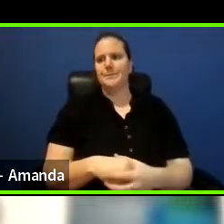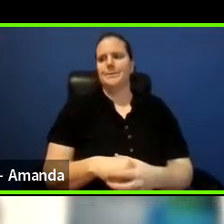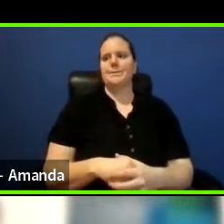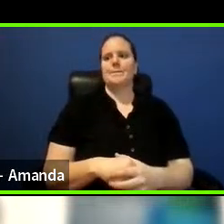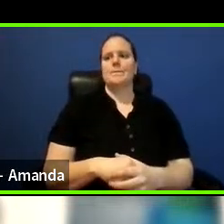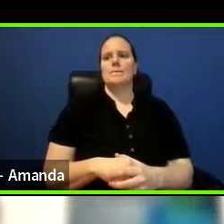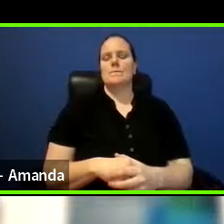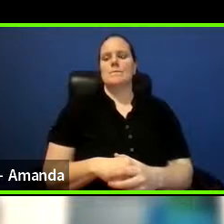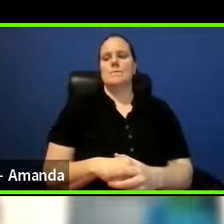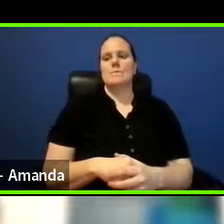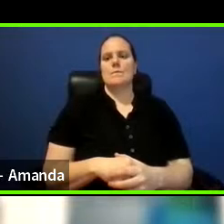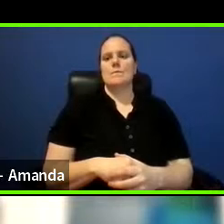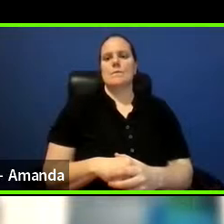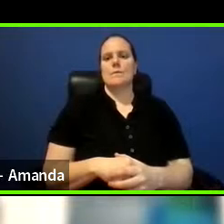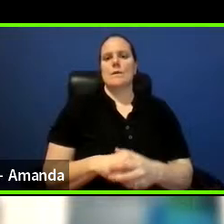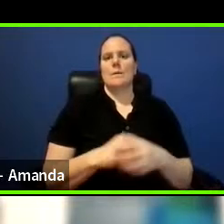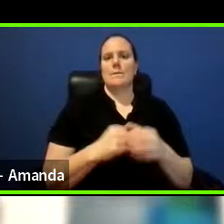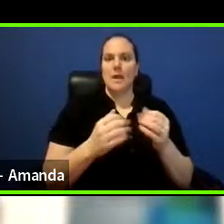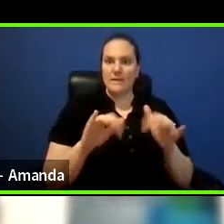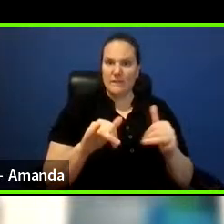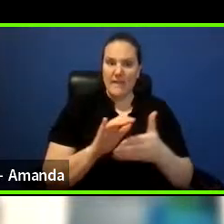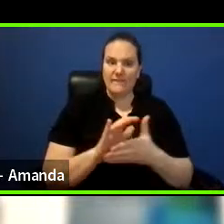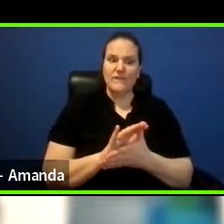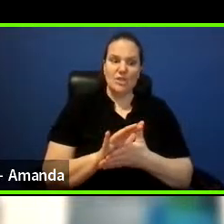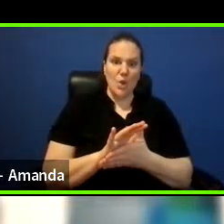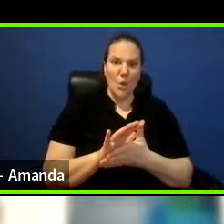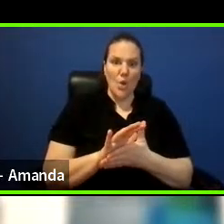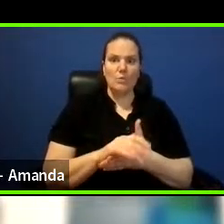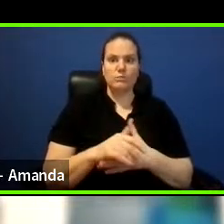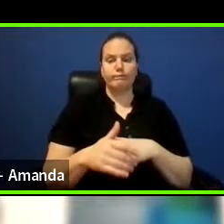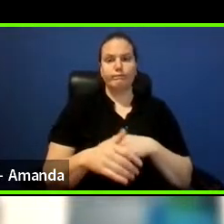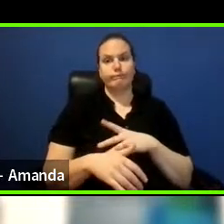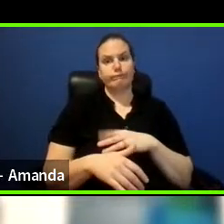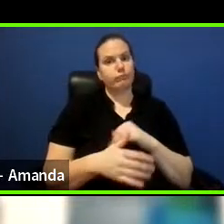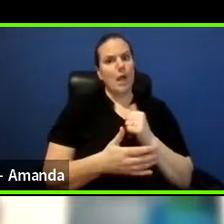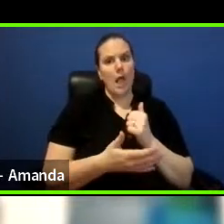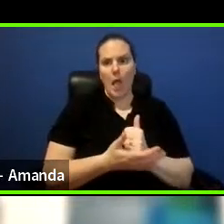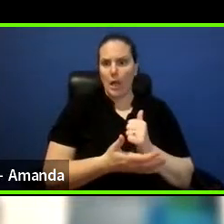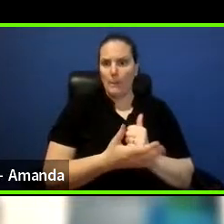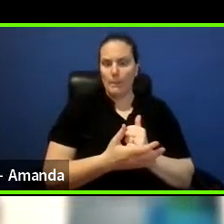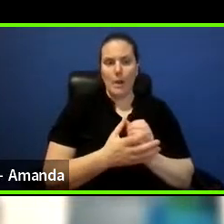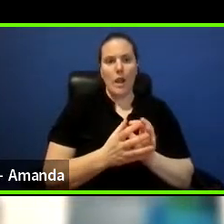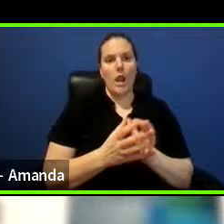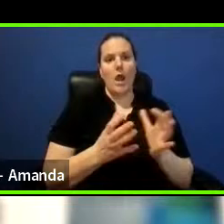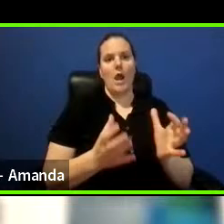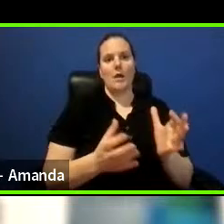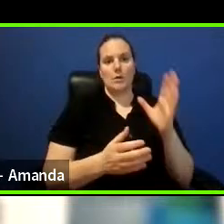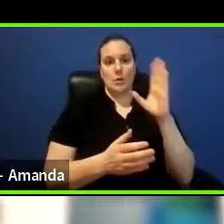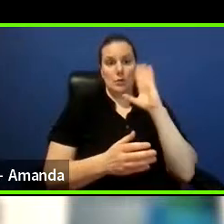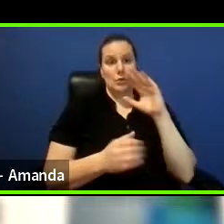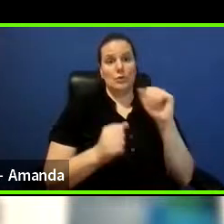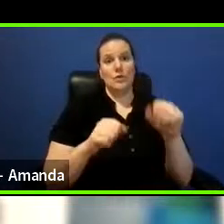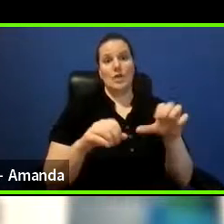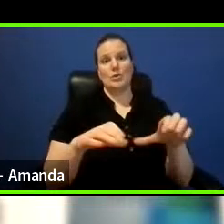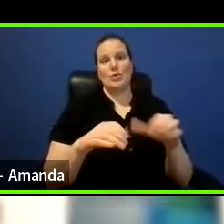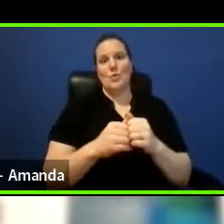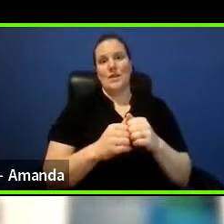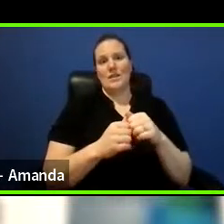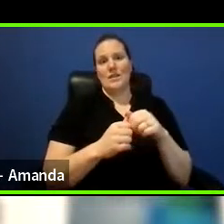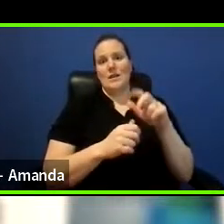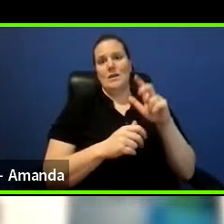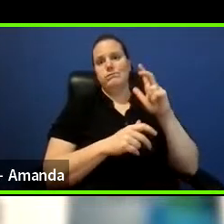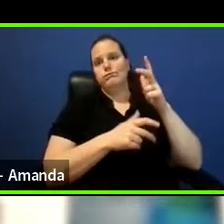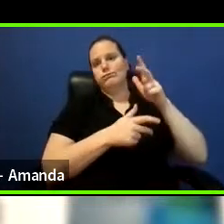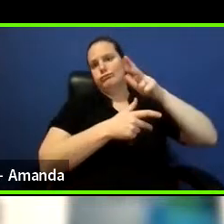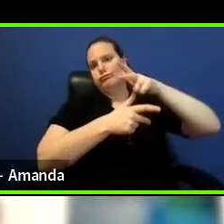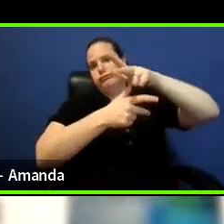of those simulations and videos, I think, are super helpful. And I know you can do a lot with drone footage these days and a